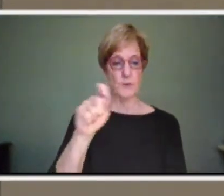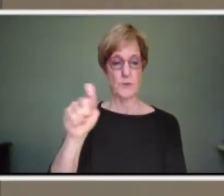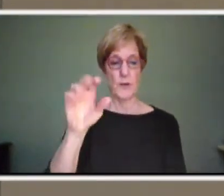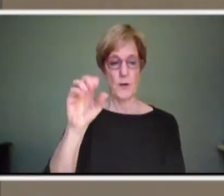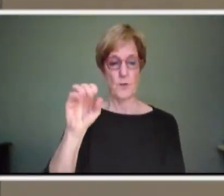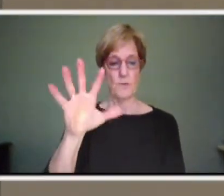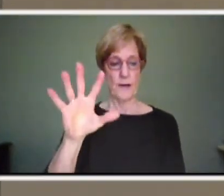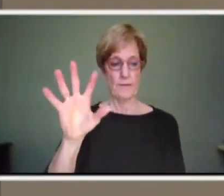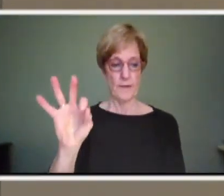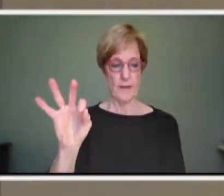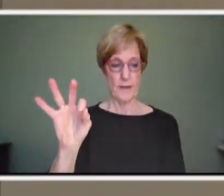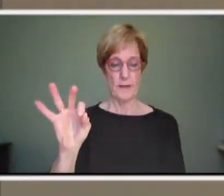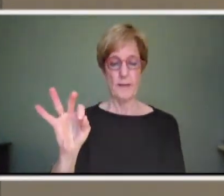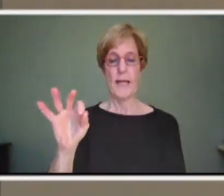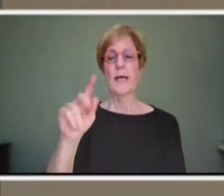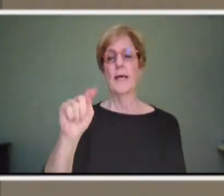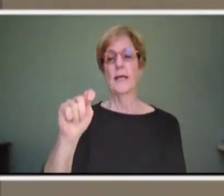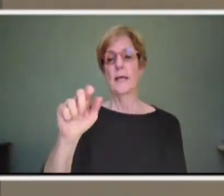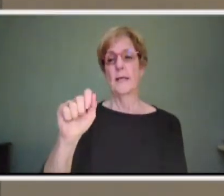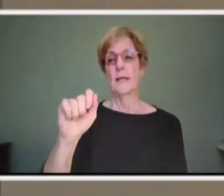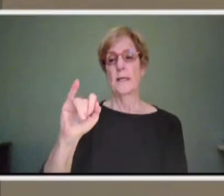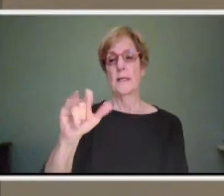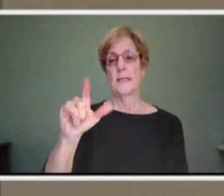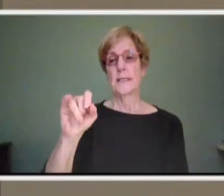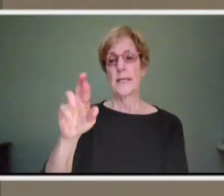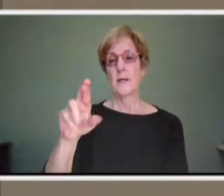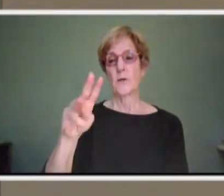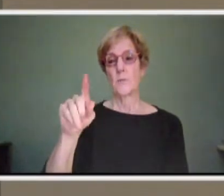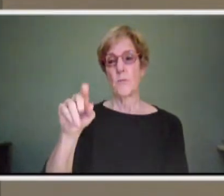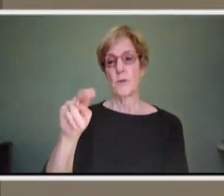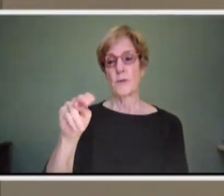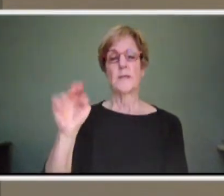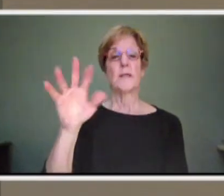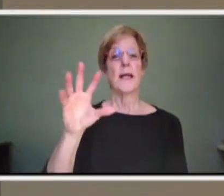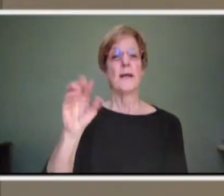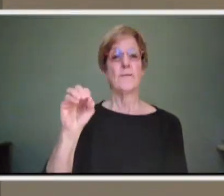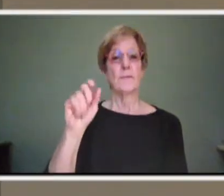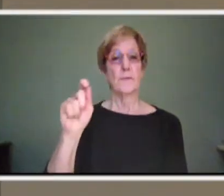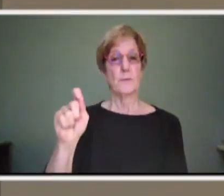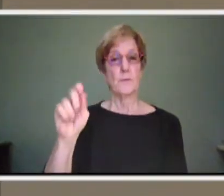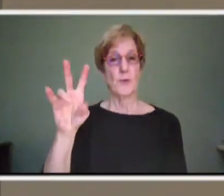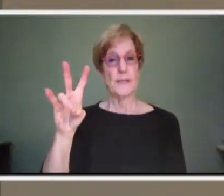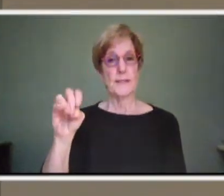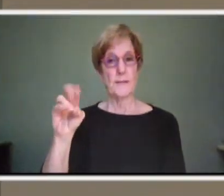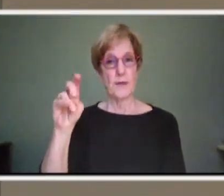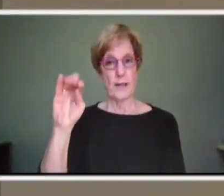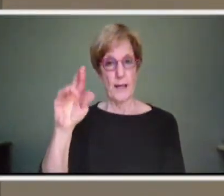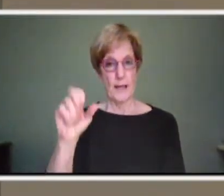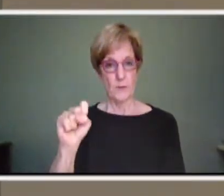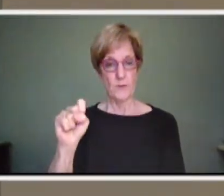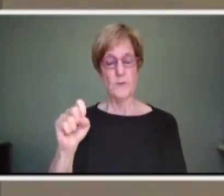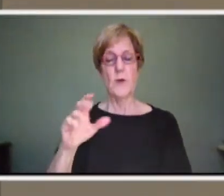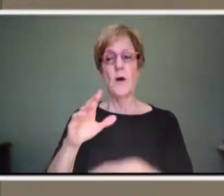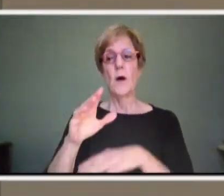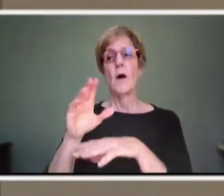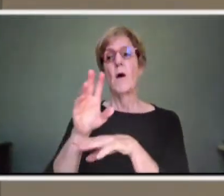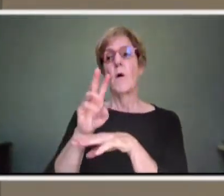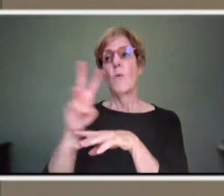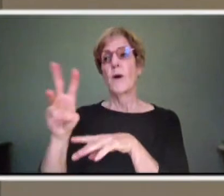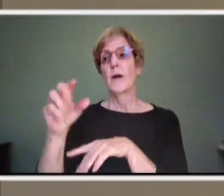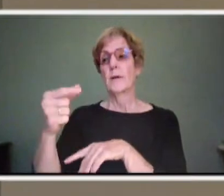2022-059, Taylor Morrison, for approximately 50.7 acres located on the west side of Garrison